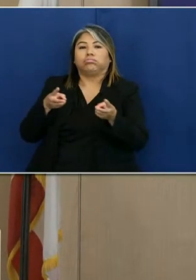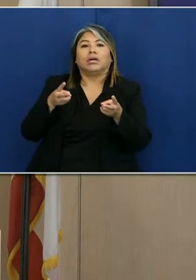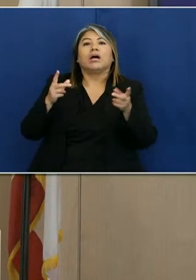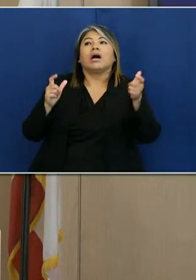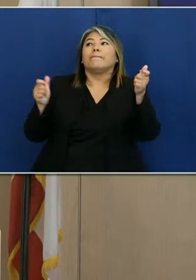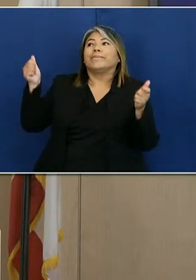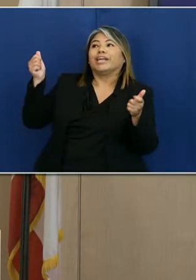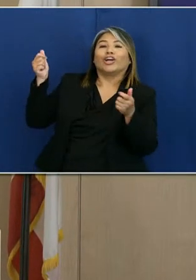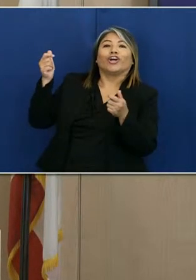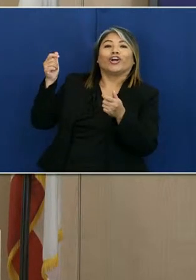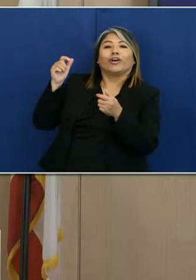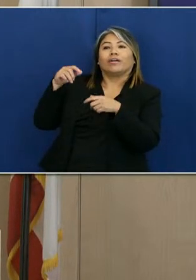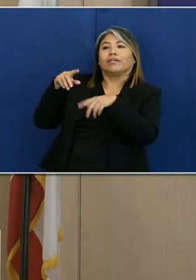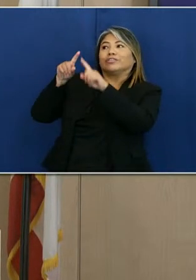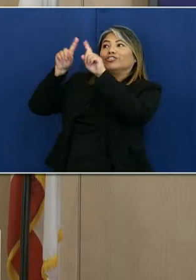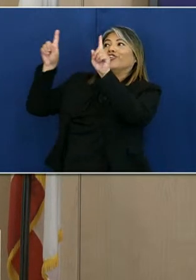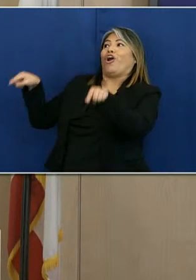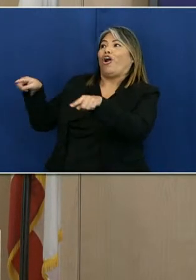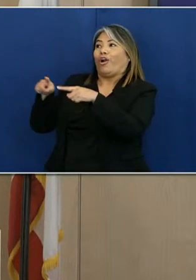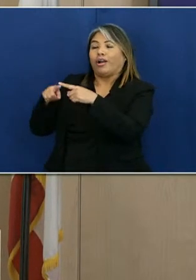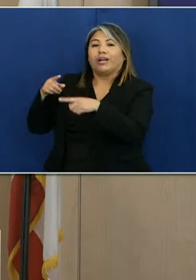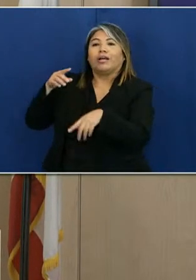shows